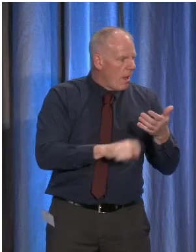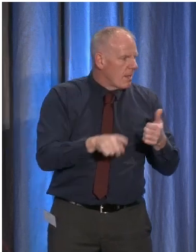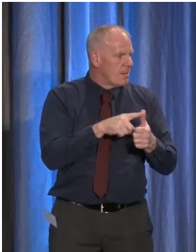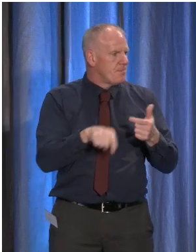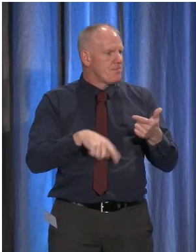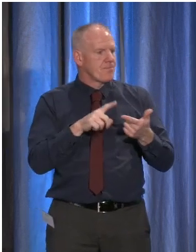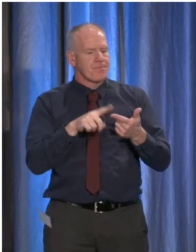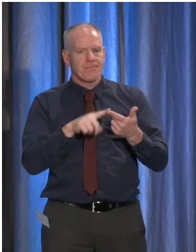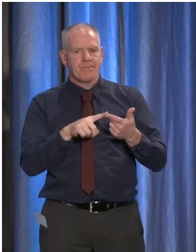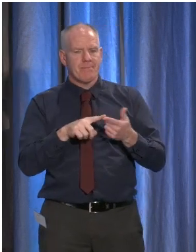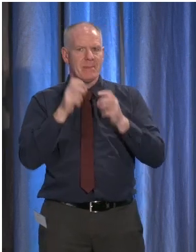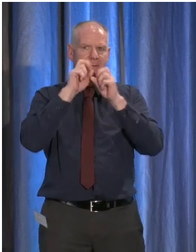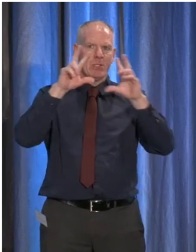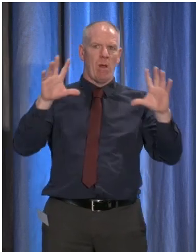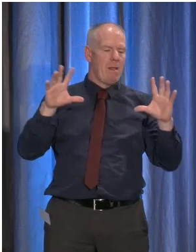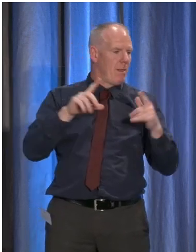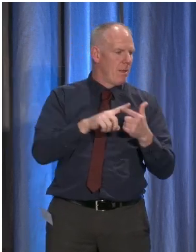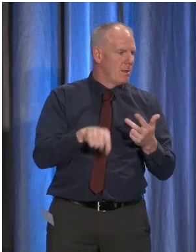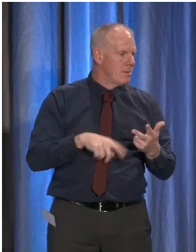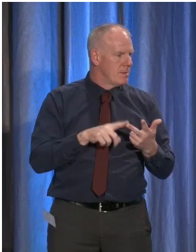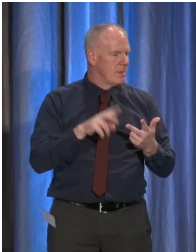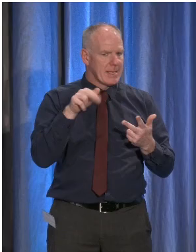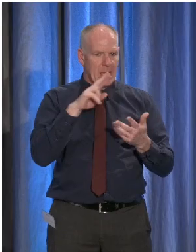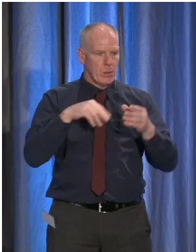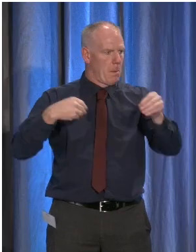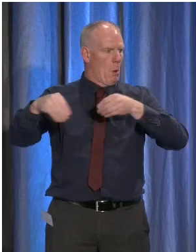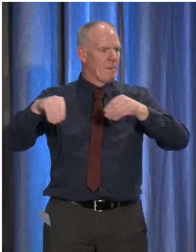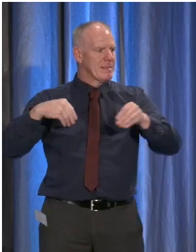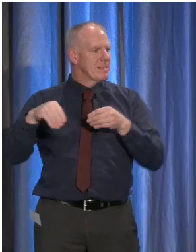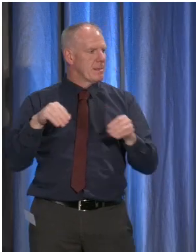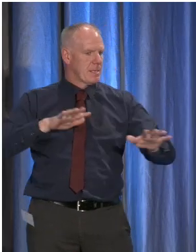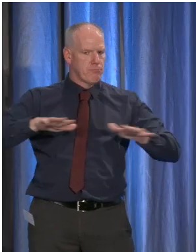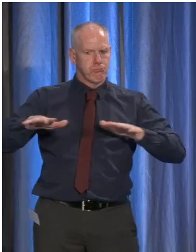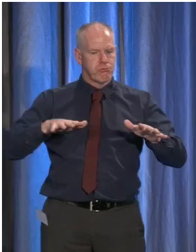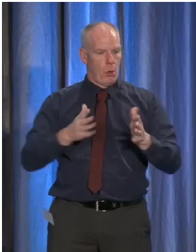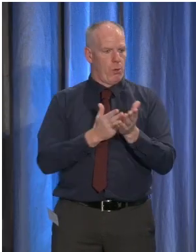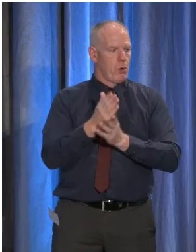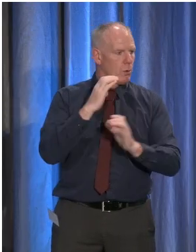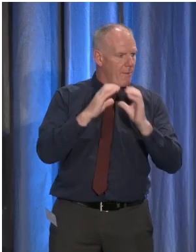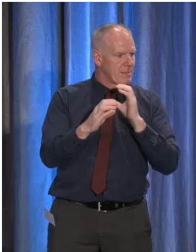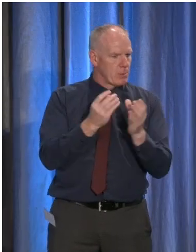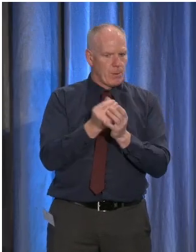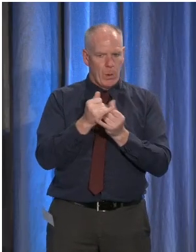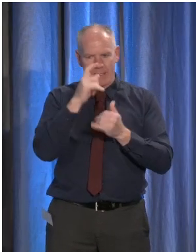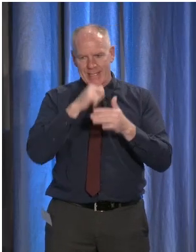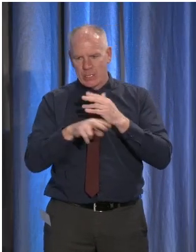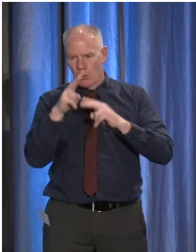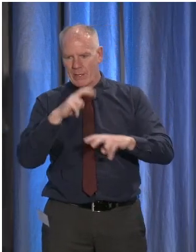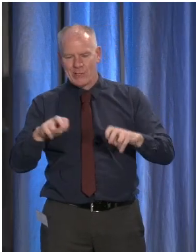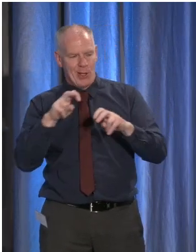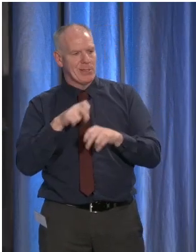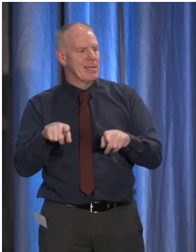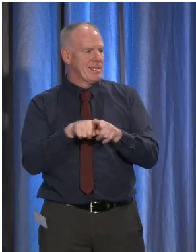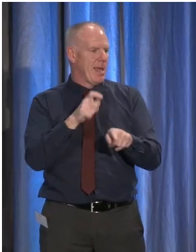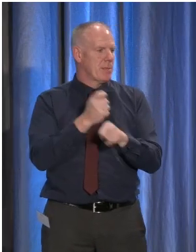able to use visuals, they were able to use movement, and in conversations with the teacher researchers, they were obviously